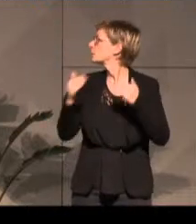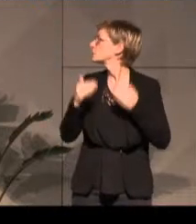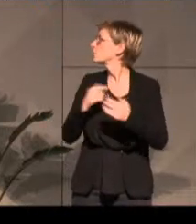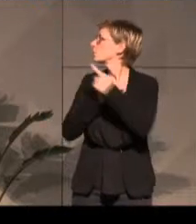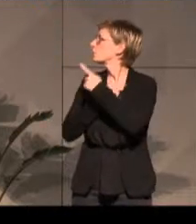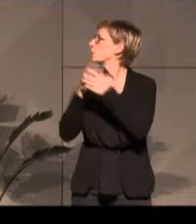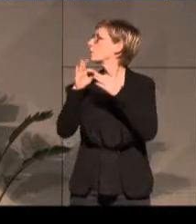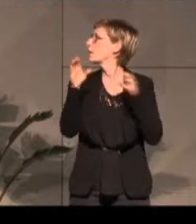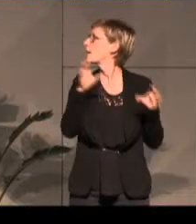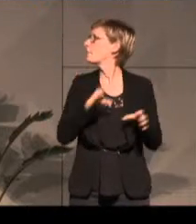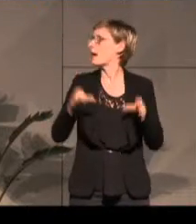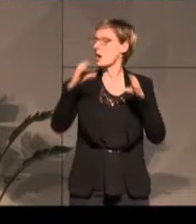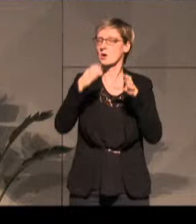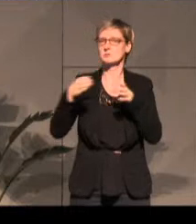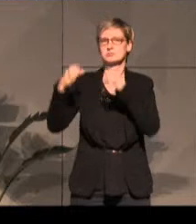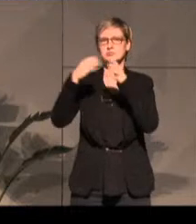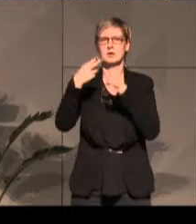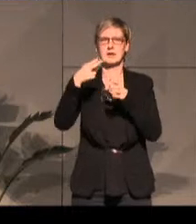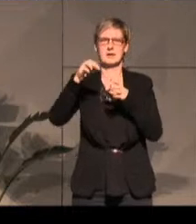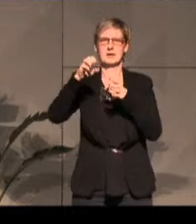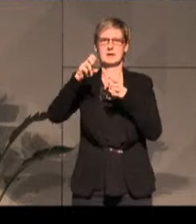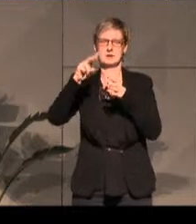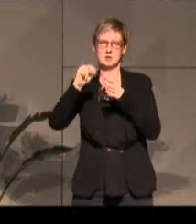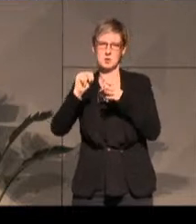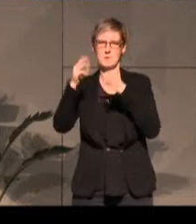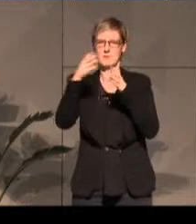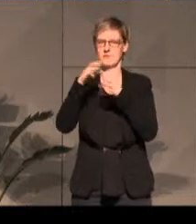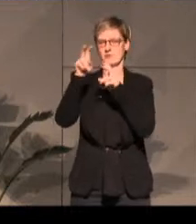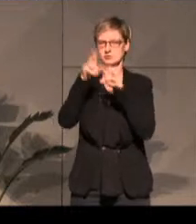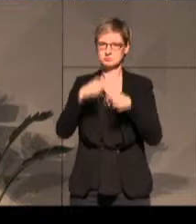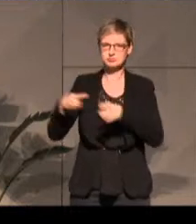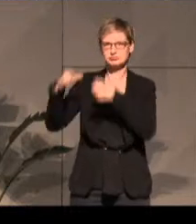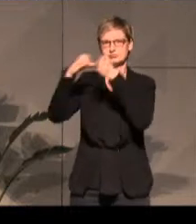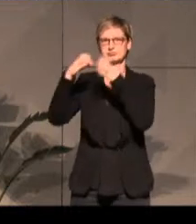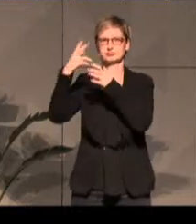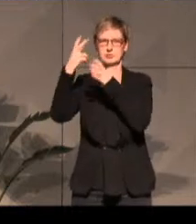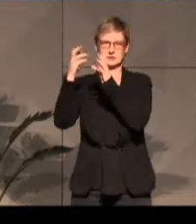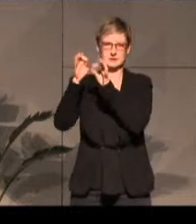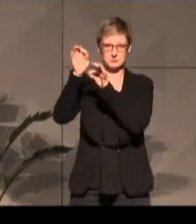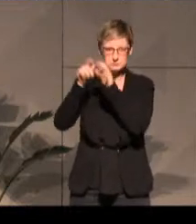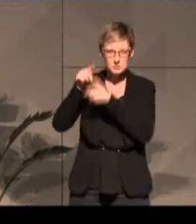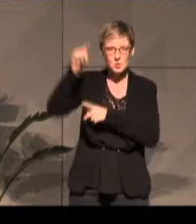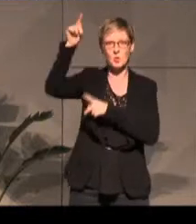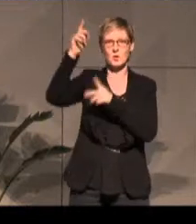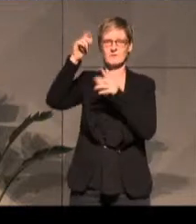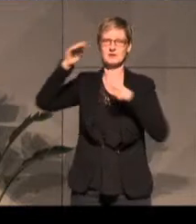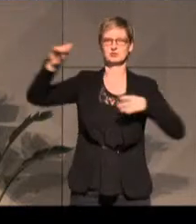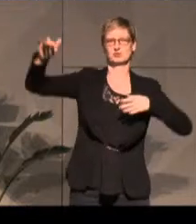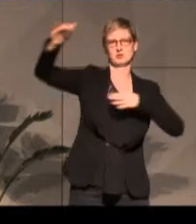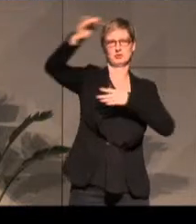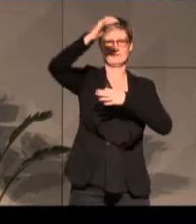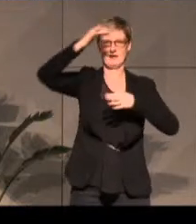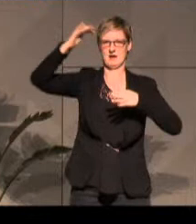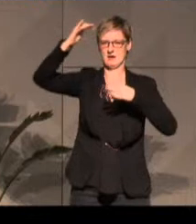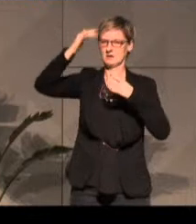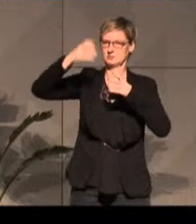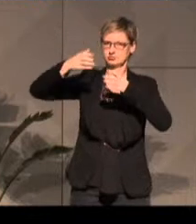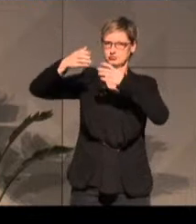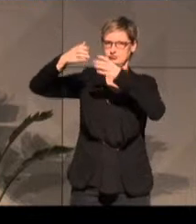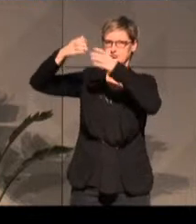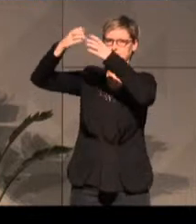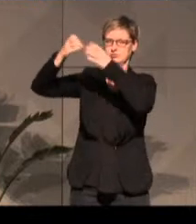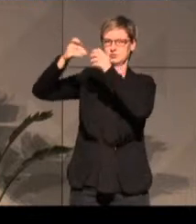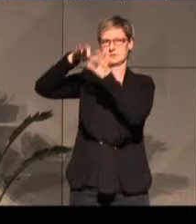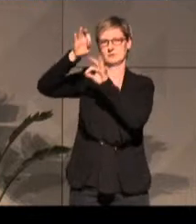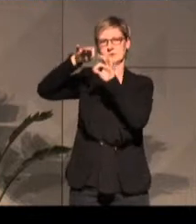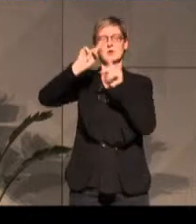sounding program at the same time going up to an elevation of up to 30 kilometers into the stratosphere, and